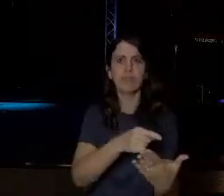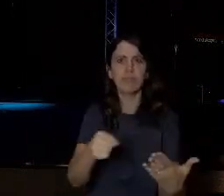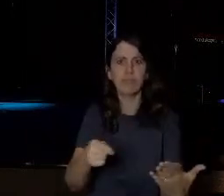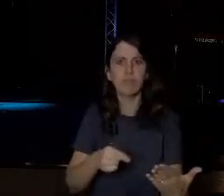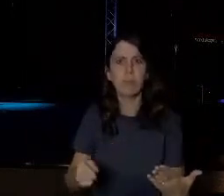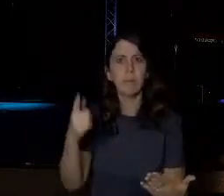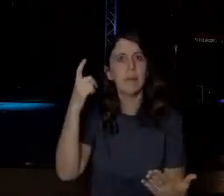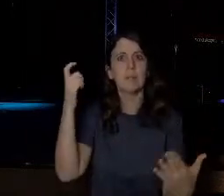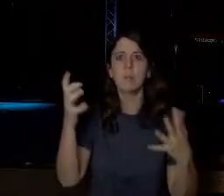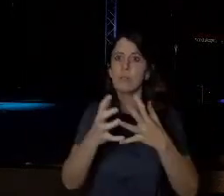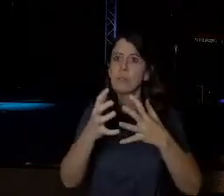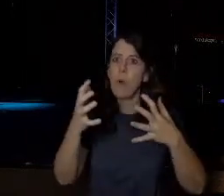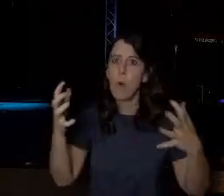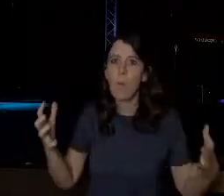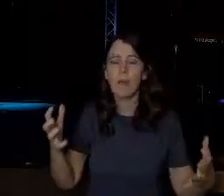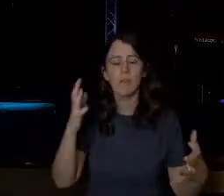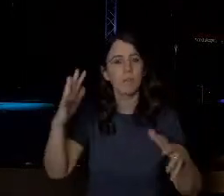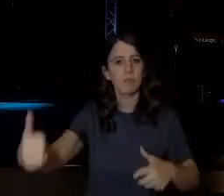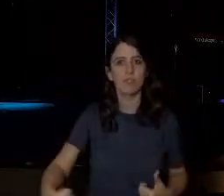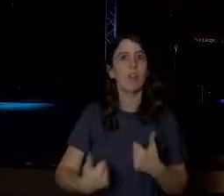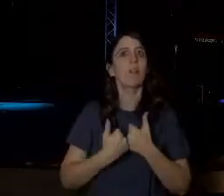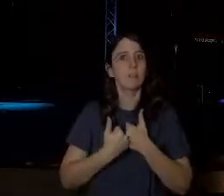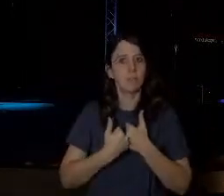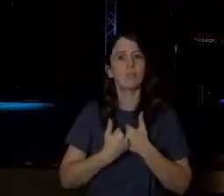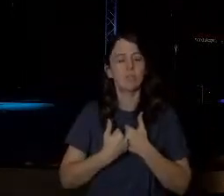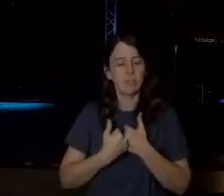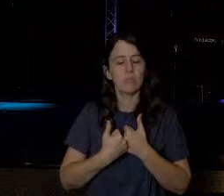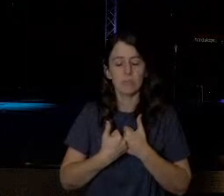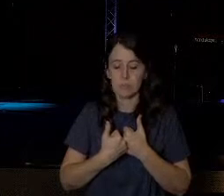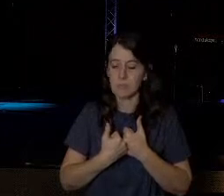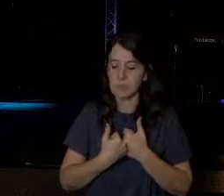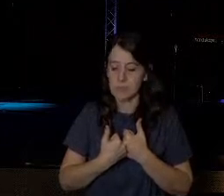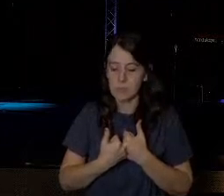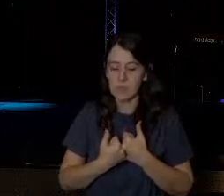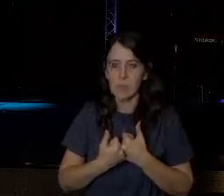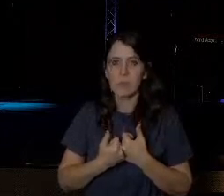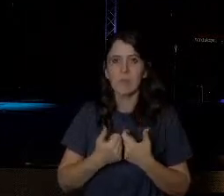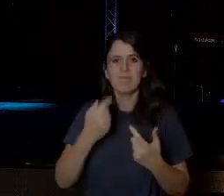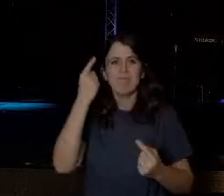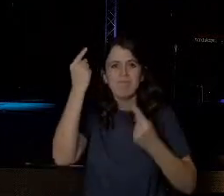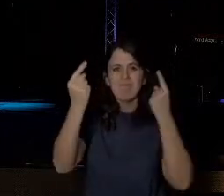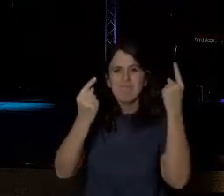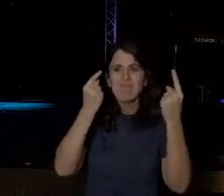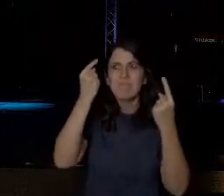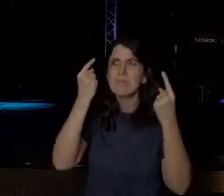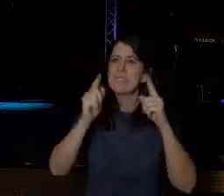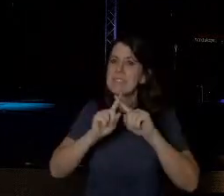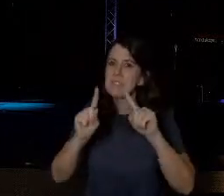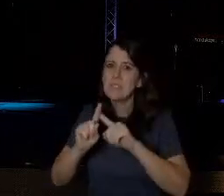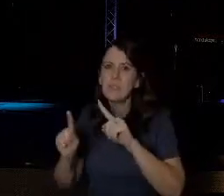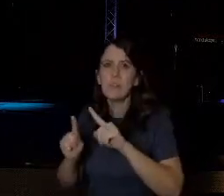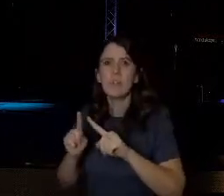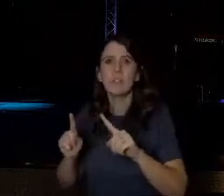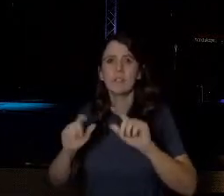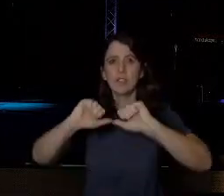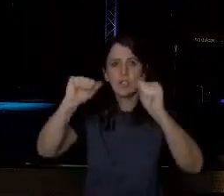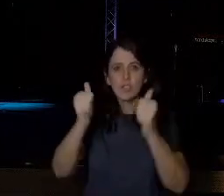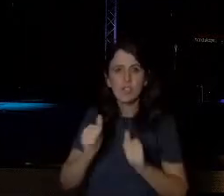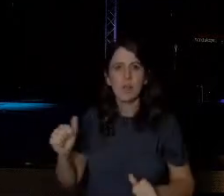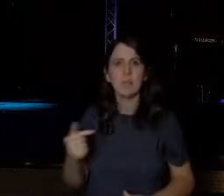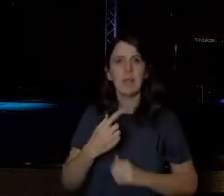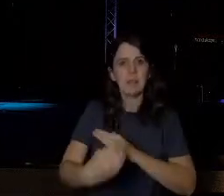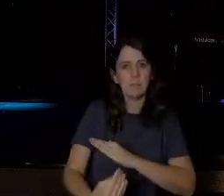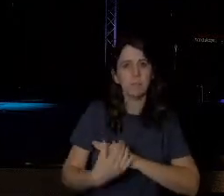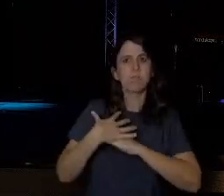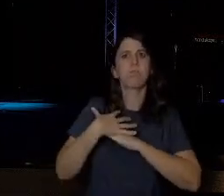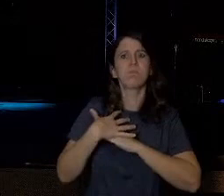much there that challenges us. There is so much there that just causes us to think about things in new ways. It shapes us. It challenges us. And one of